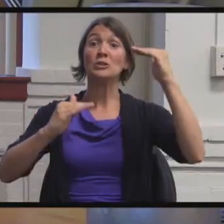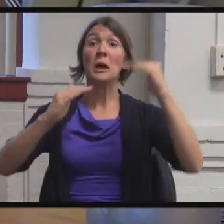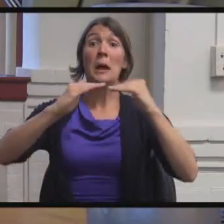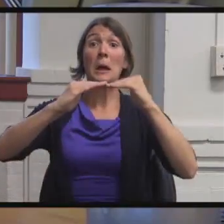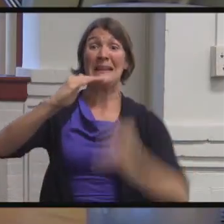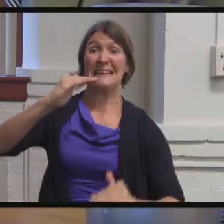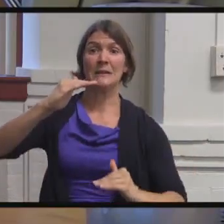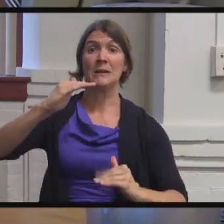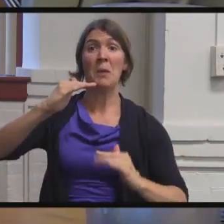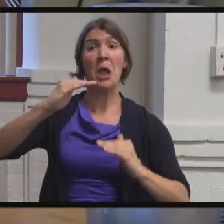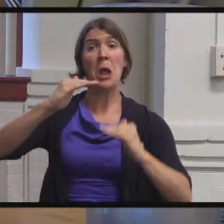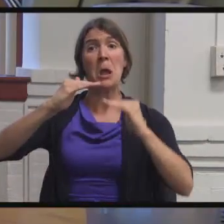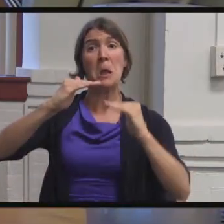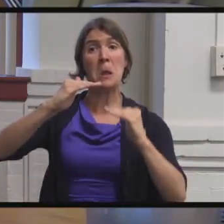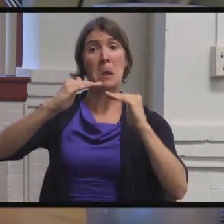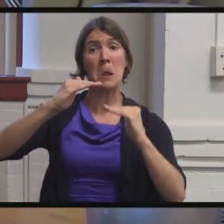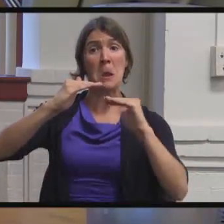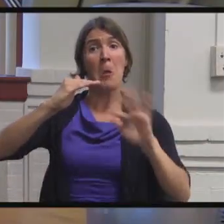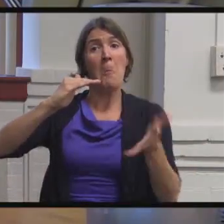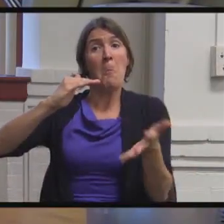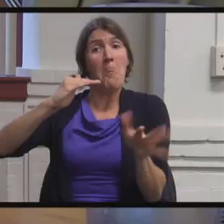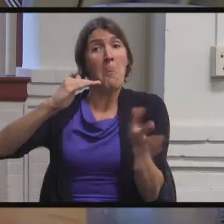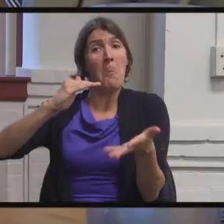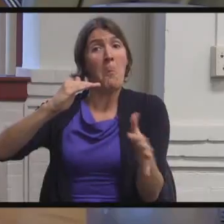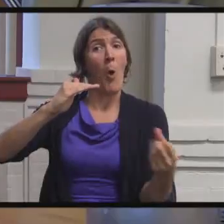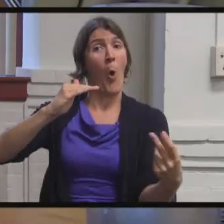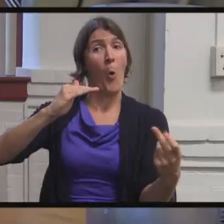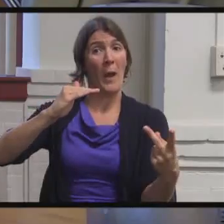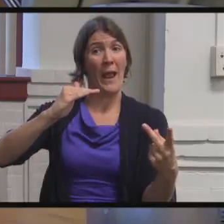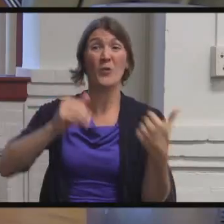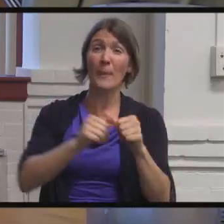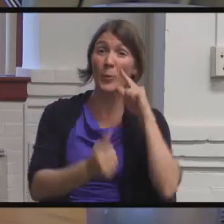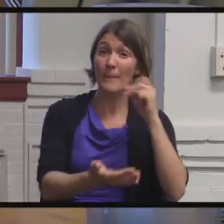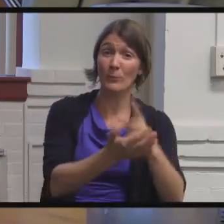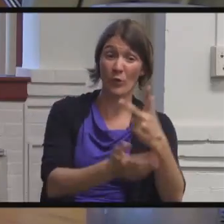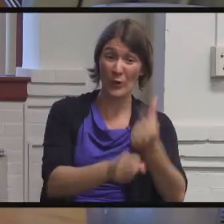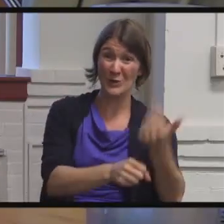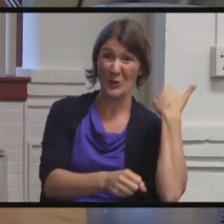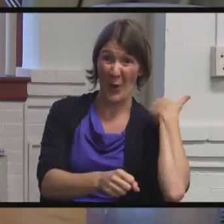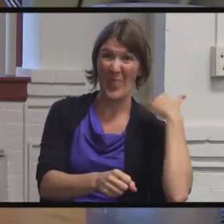cost of what was originally approved 3.5 years ago.